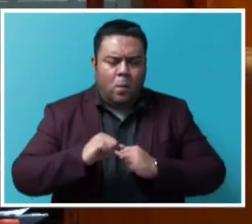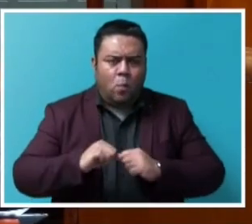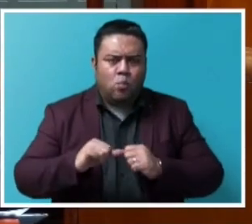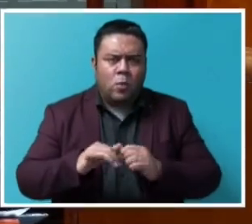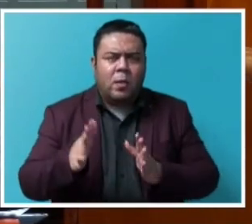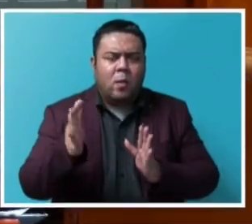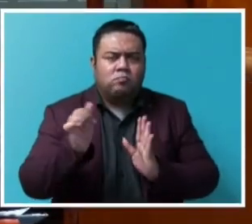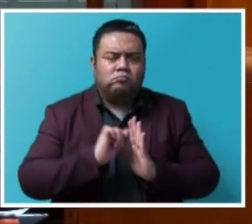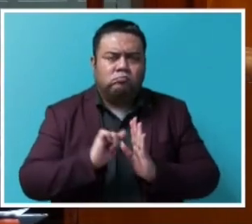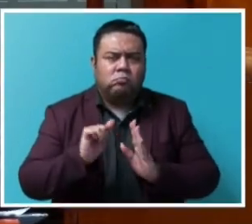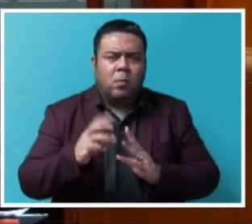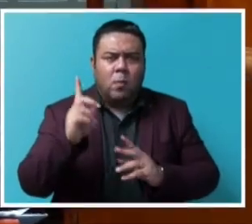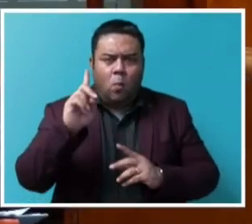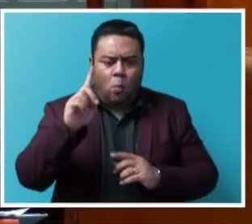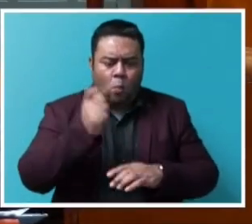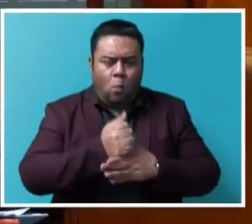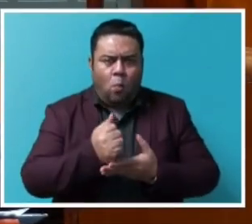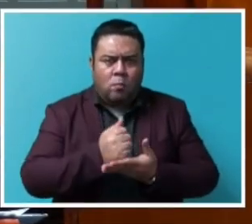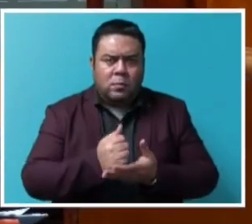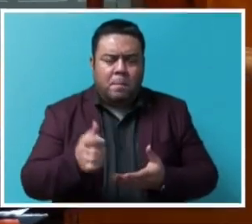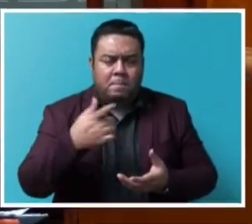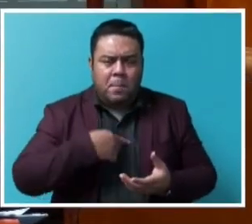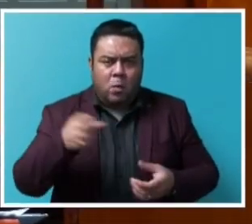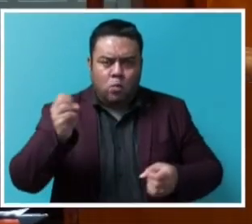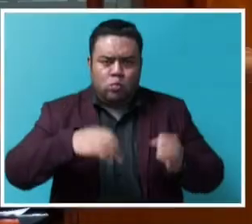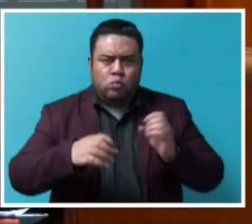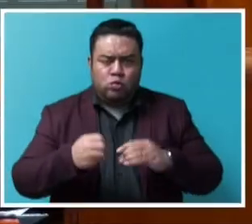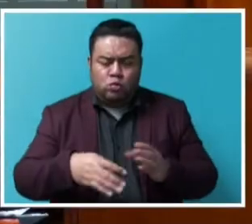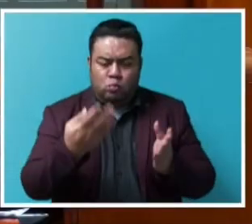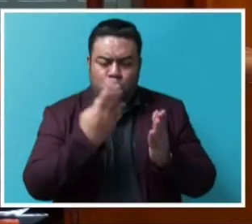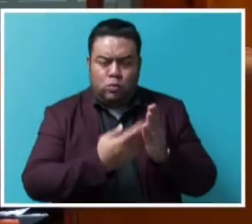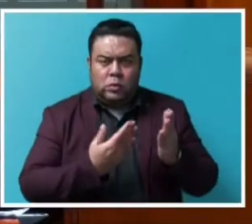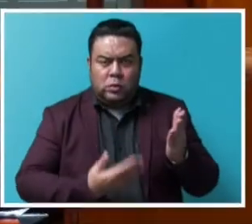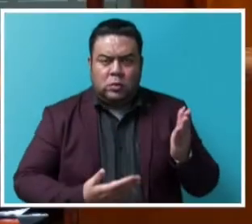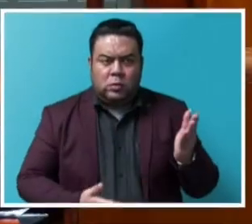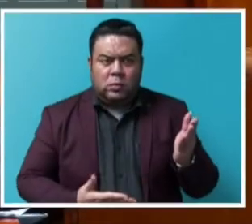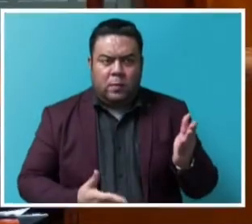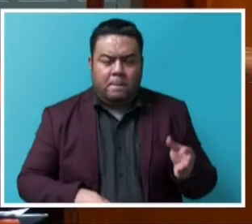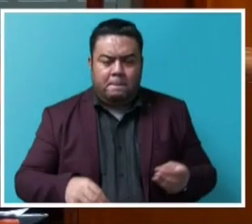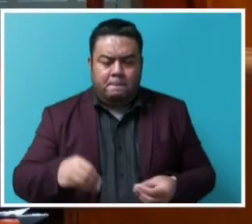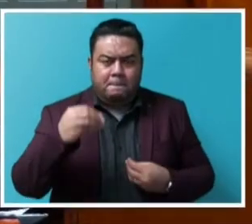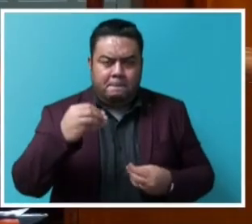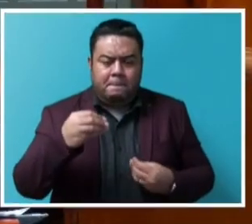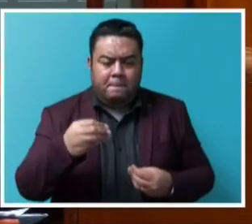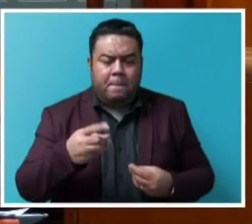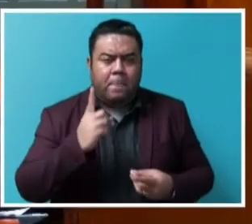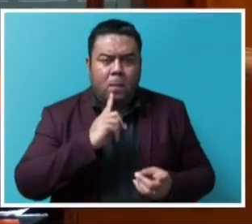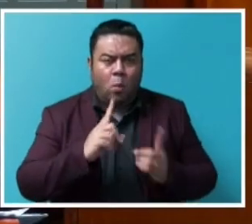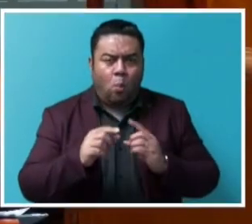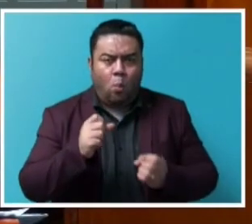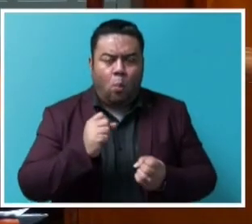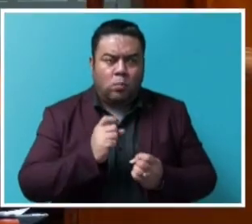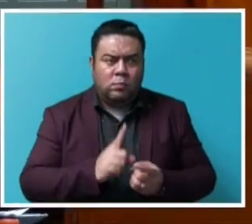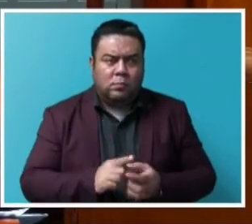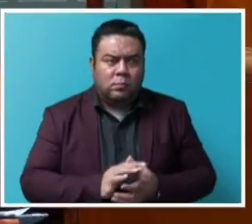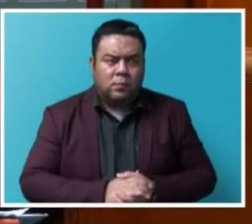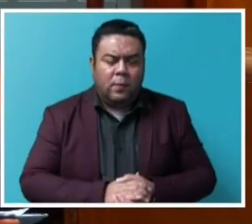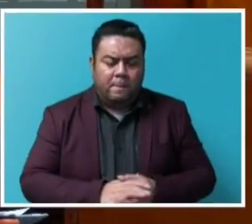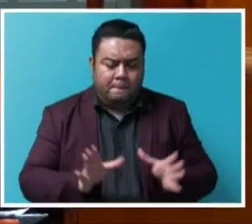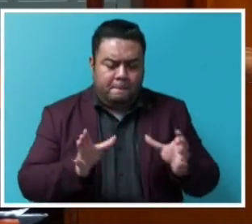enemy. My contribution is presented in the form of a set of operational orders to an orders